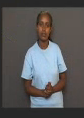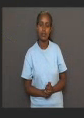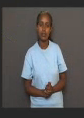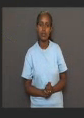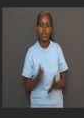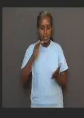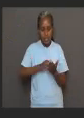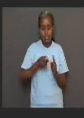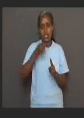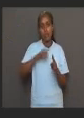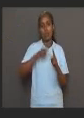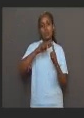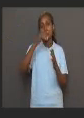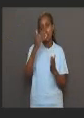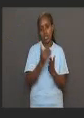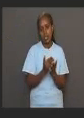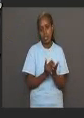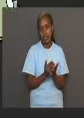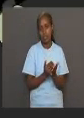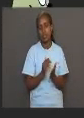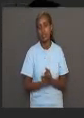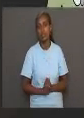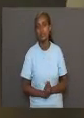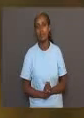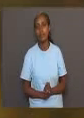Let's get back to our lesson.